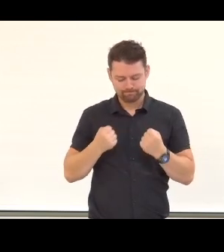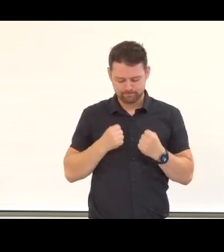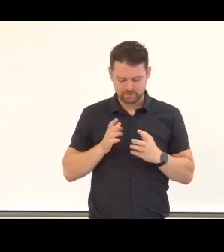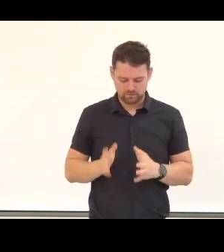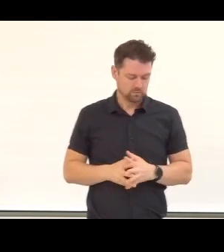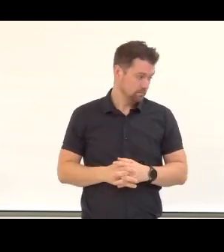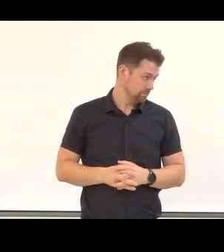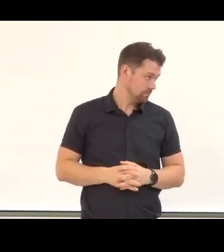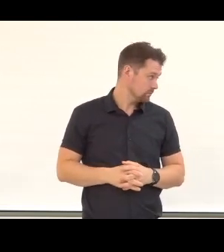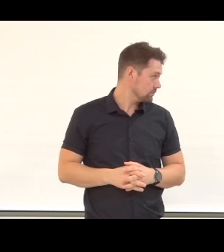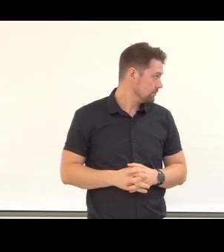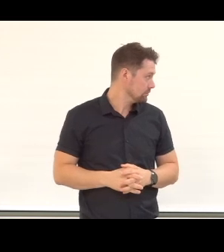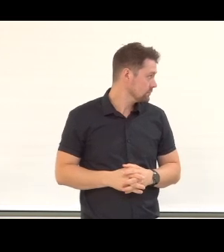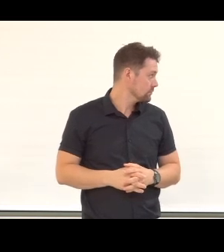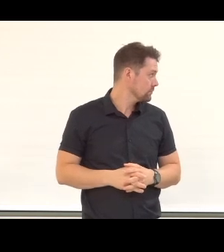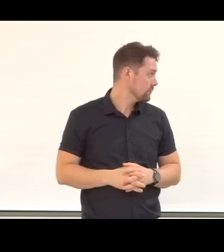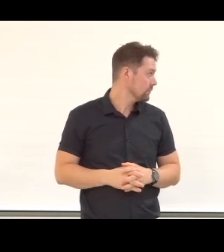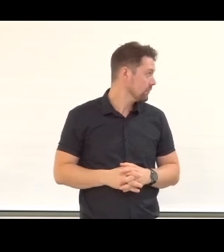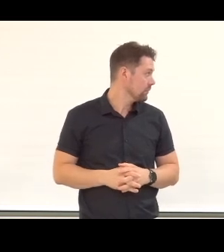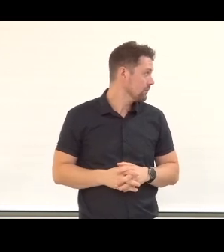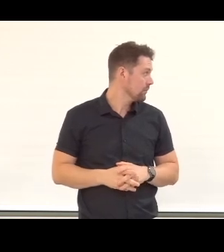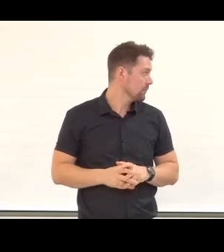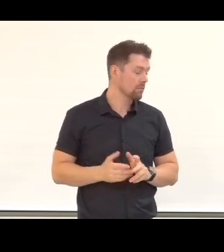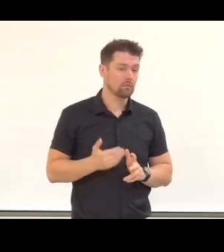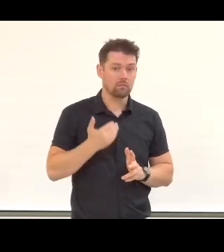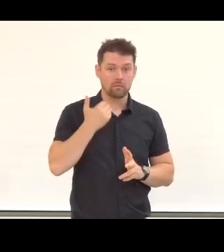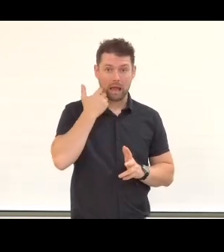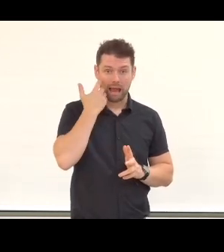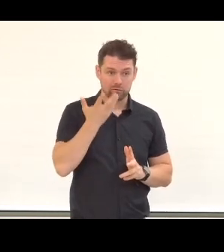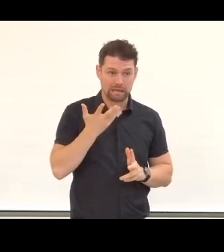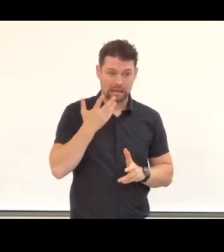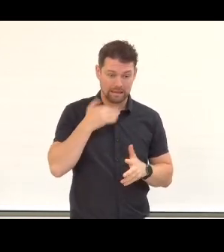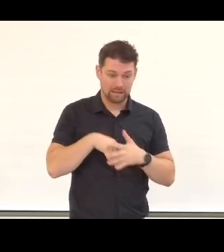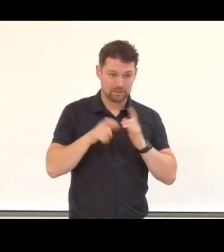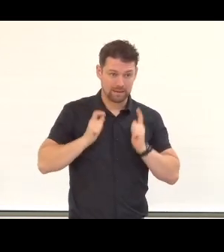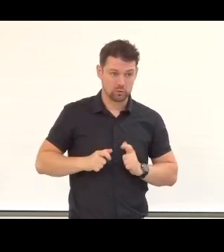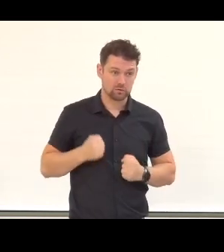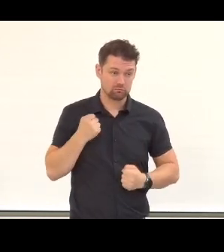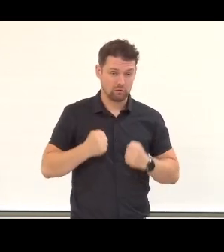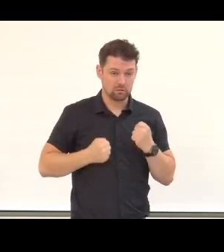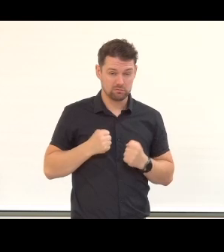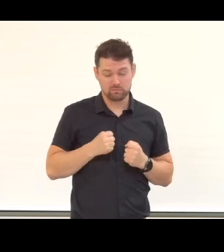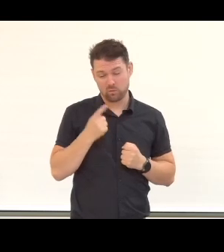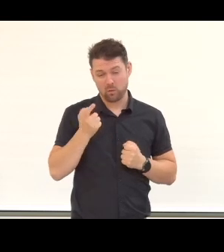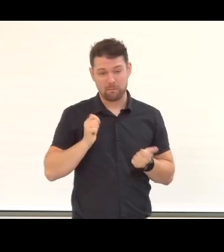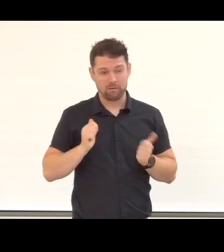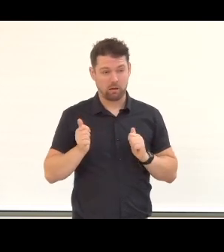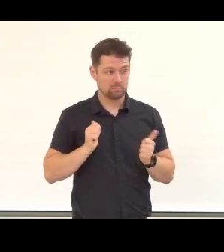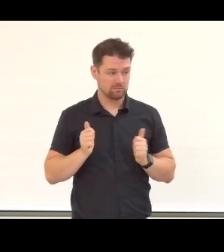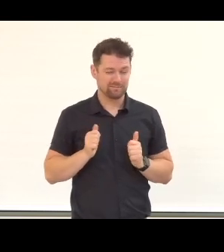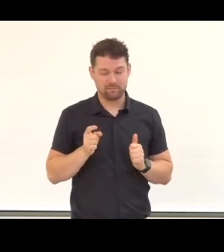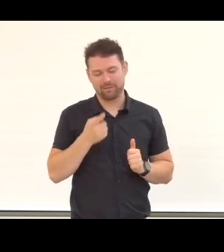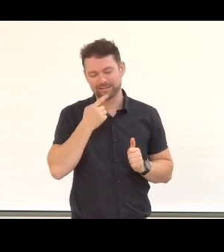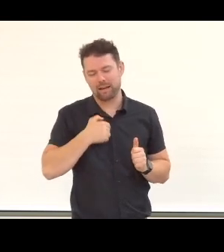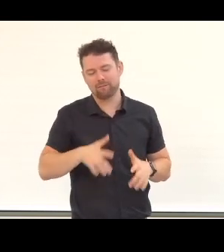additional to running a marathon every day in their spacesuit, or the equivalent. That's what the analog astronauts tell us what it